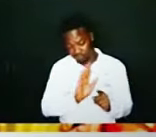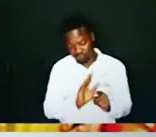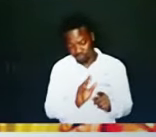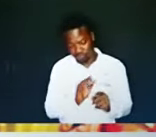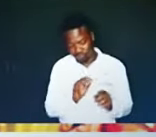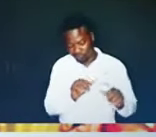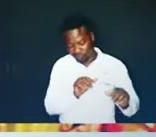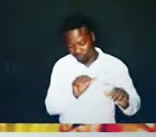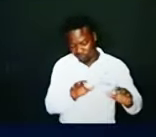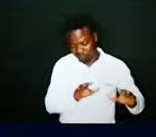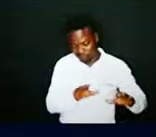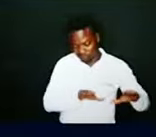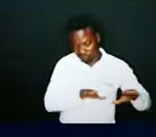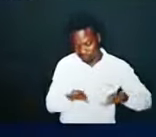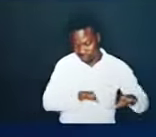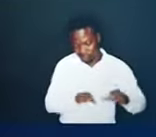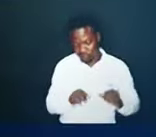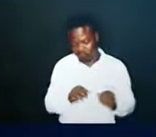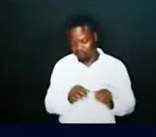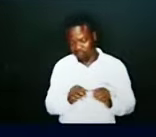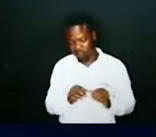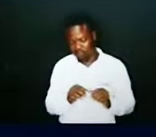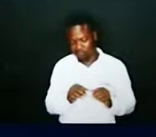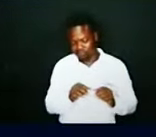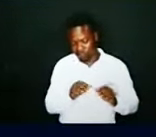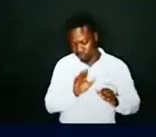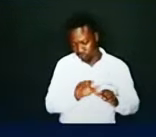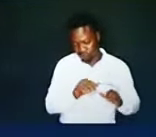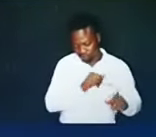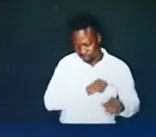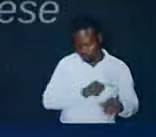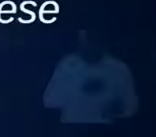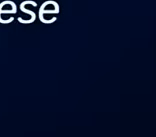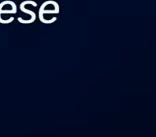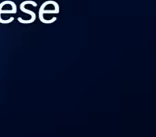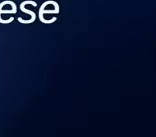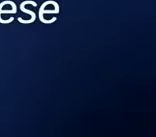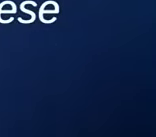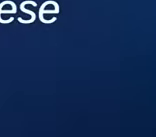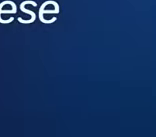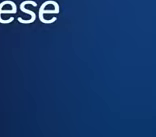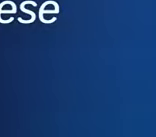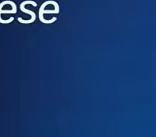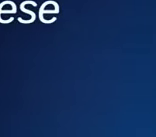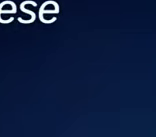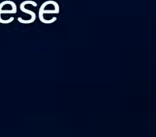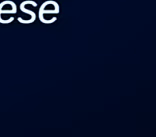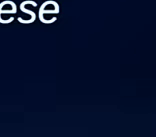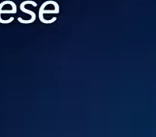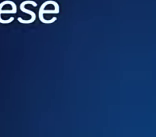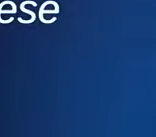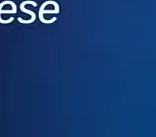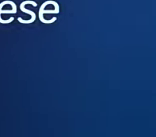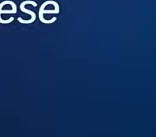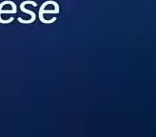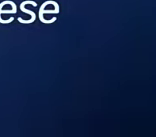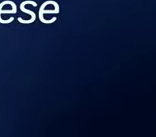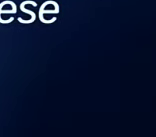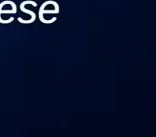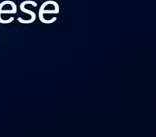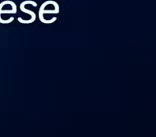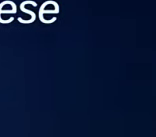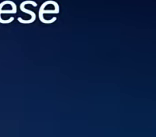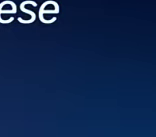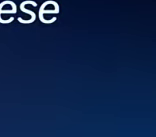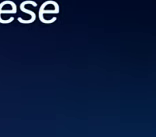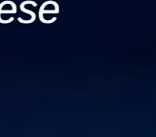faithful attitude to the God of Israel, they caused the kings such as Nebuchadnezzar and Darius to, at a point